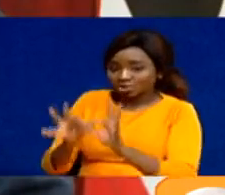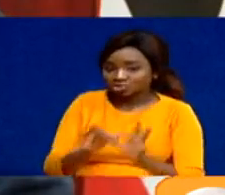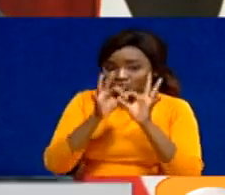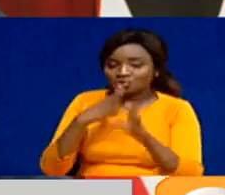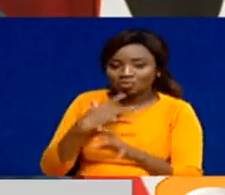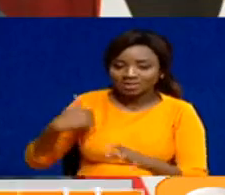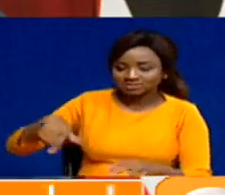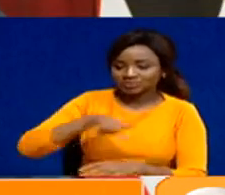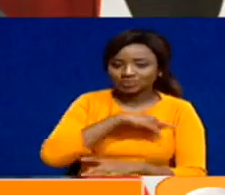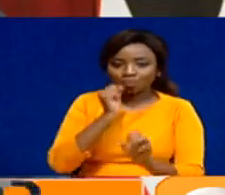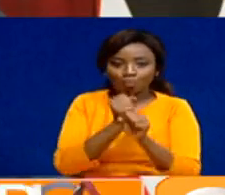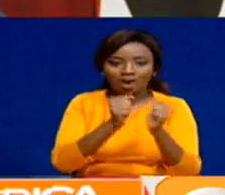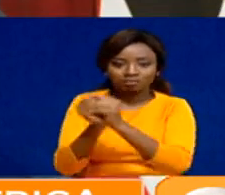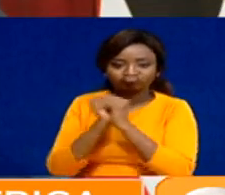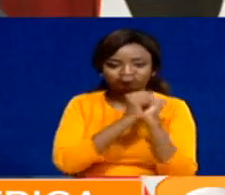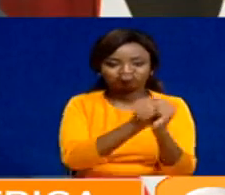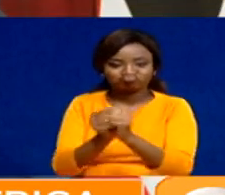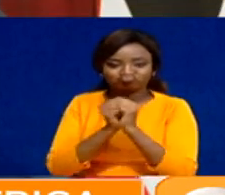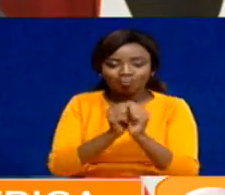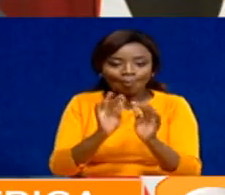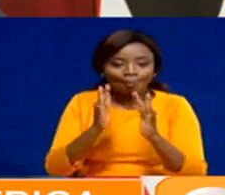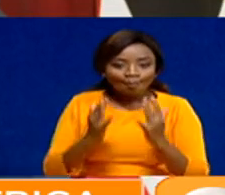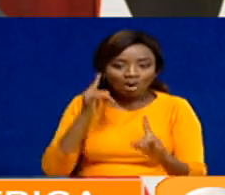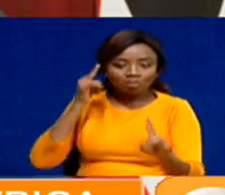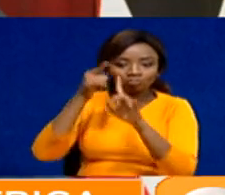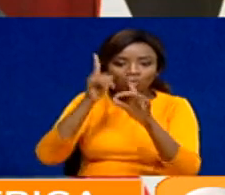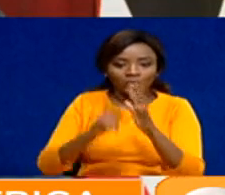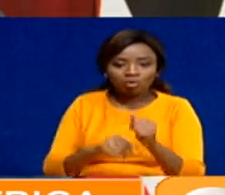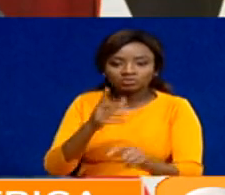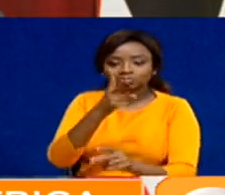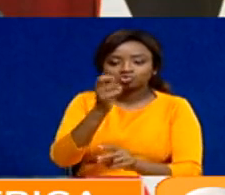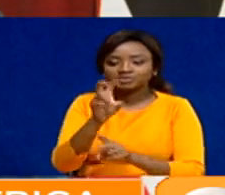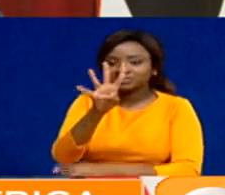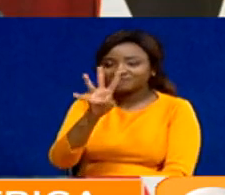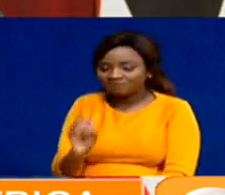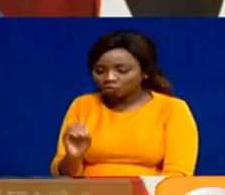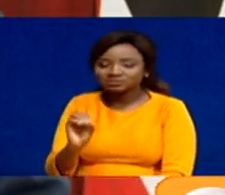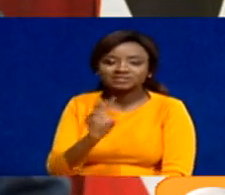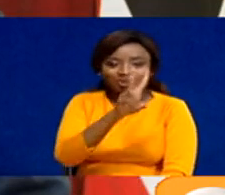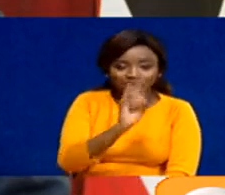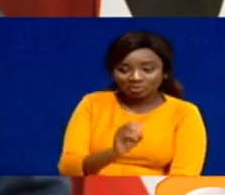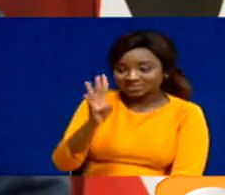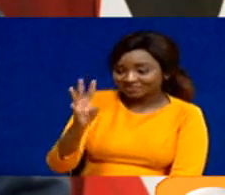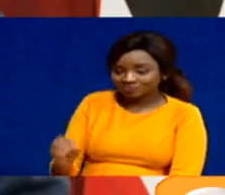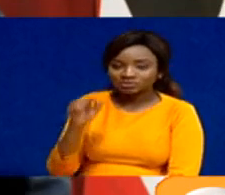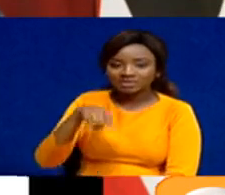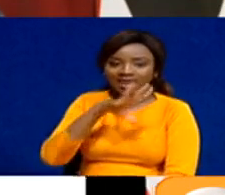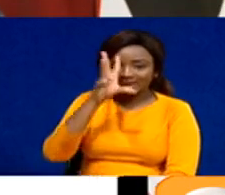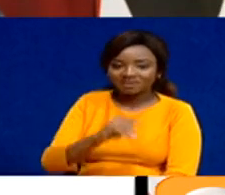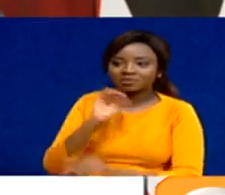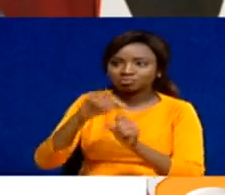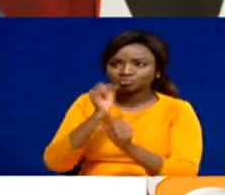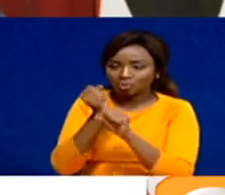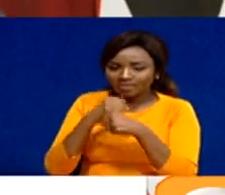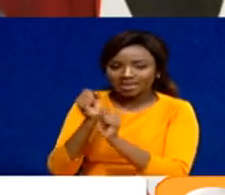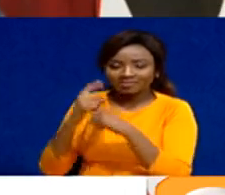work together in partnership to make sure that by the year 2040, the continent produces at least